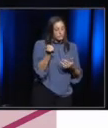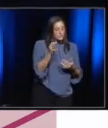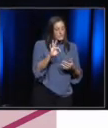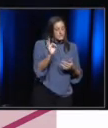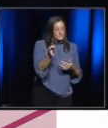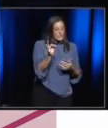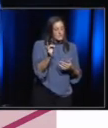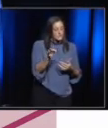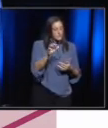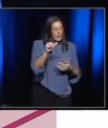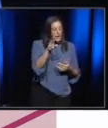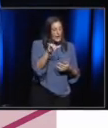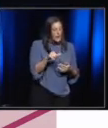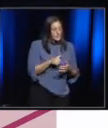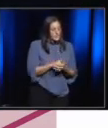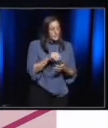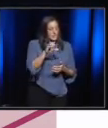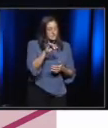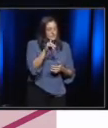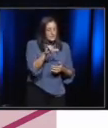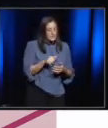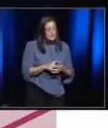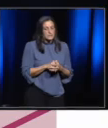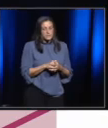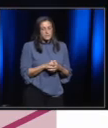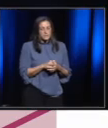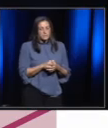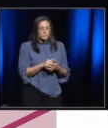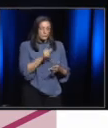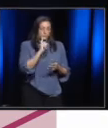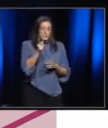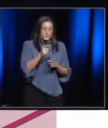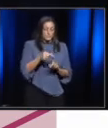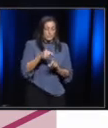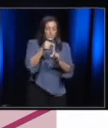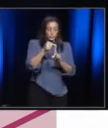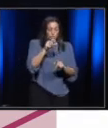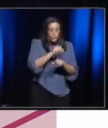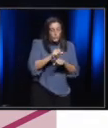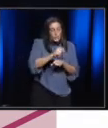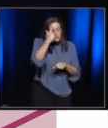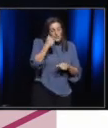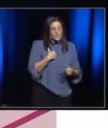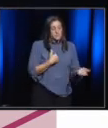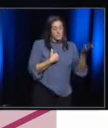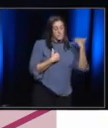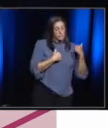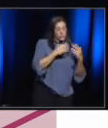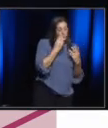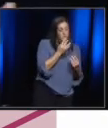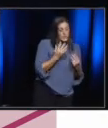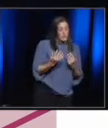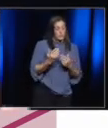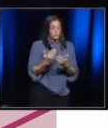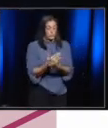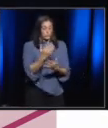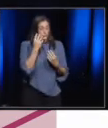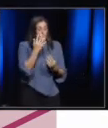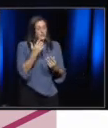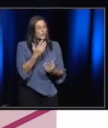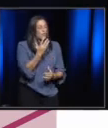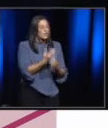Amy Samuels and Cindy Flaherty-Stam. So this is really special. We combined that early data with the late data because we lost Amy